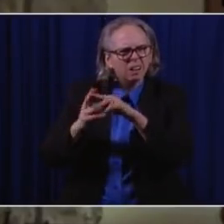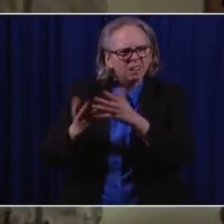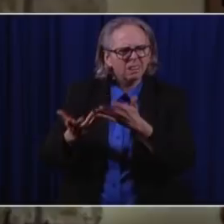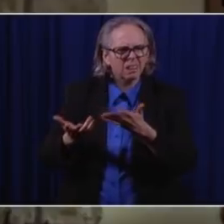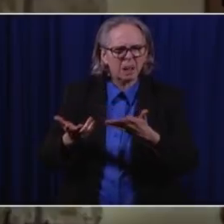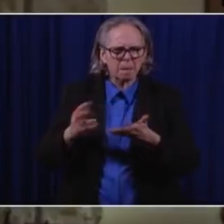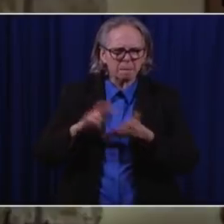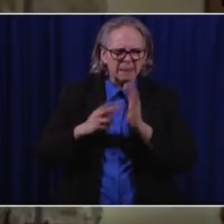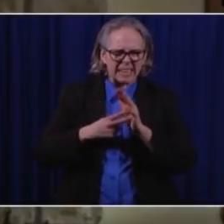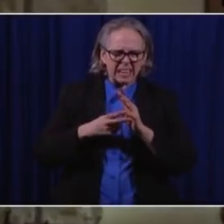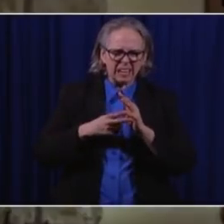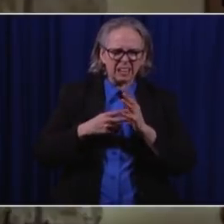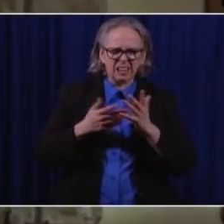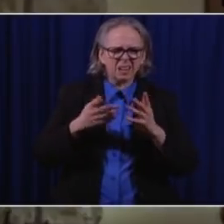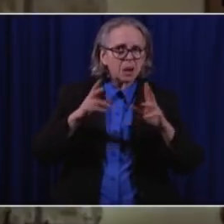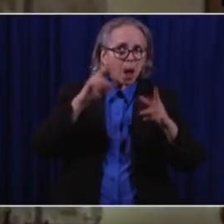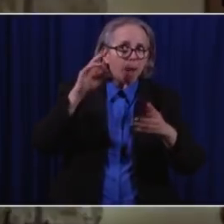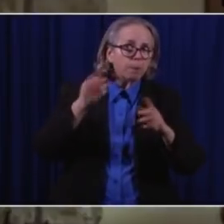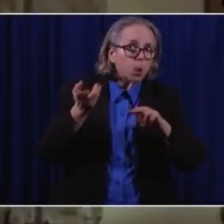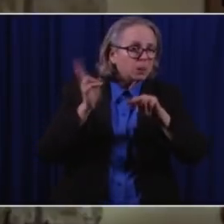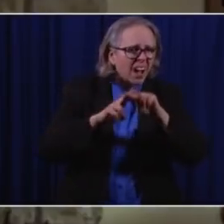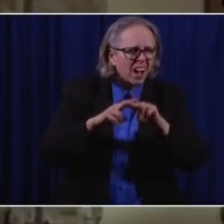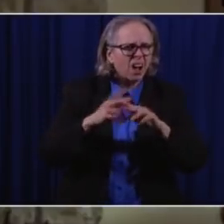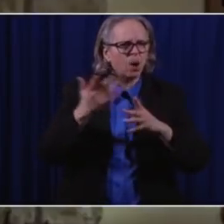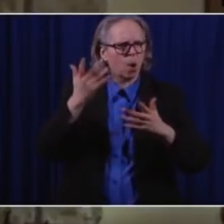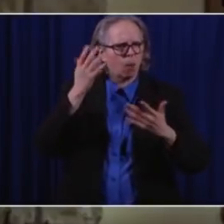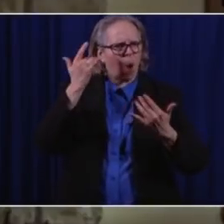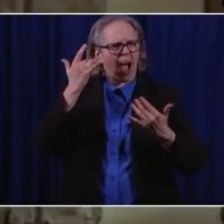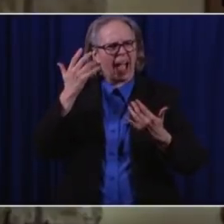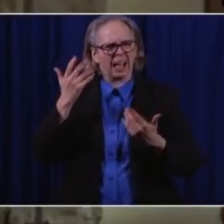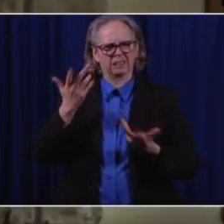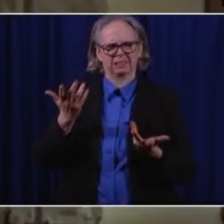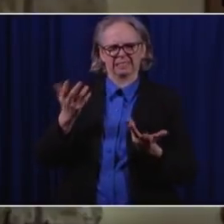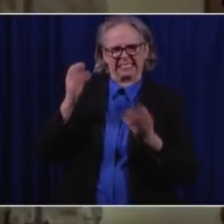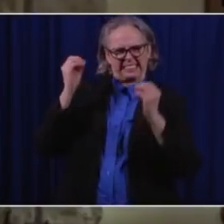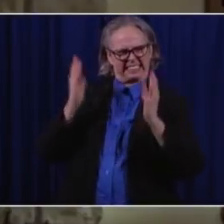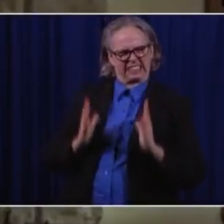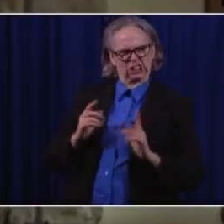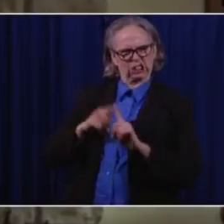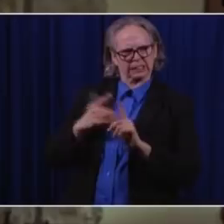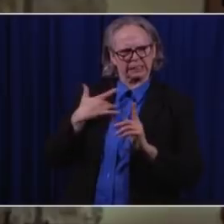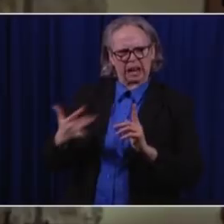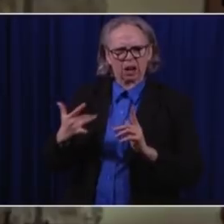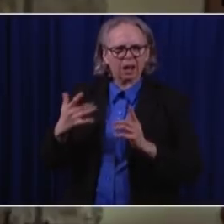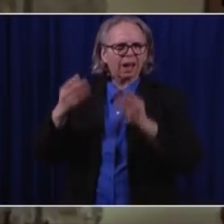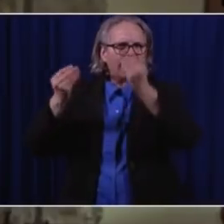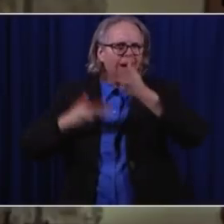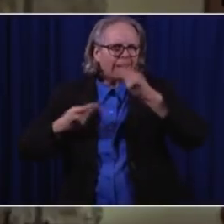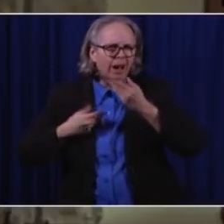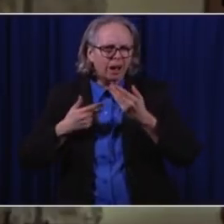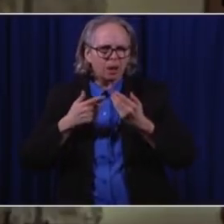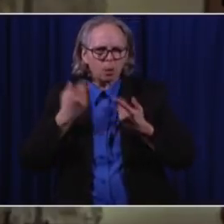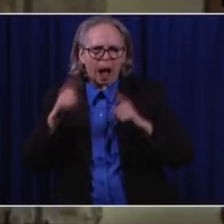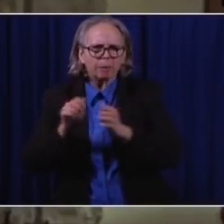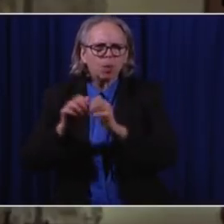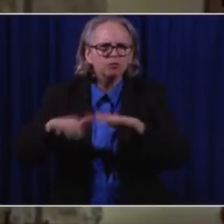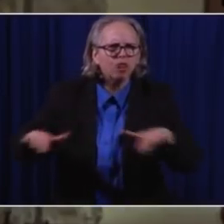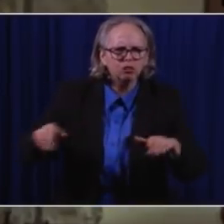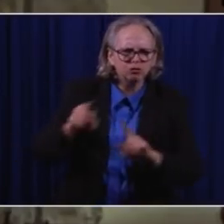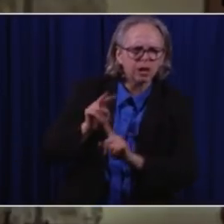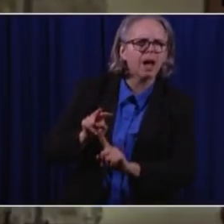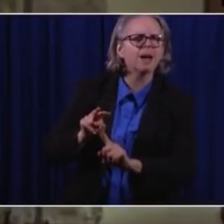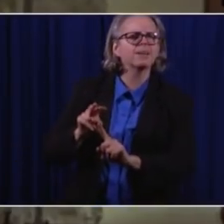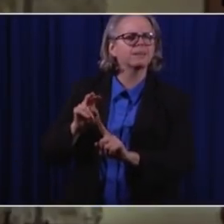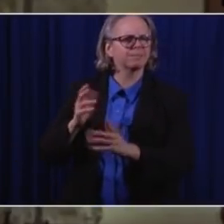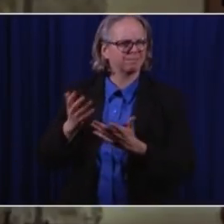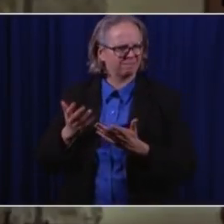the reporting went down because it's the teachers who generally report the child abuse. We saw a spike in mental health problems. We saw